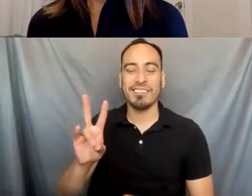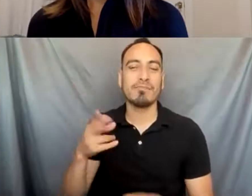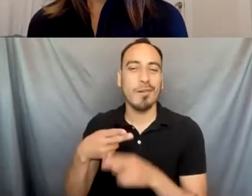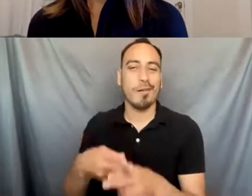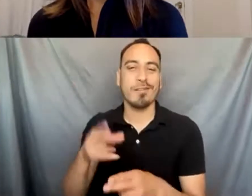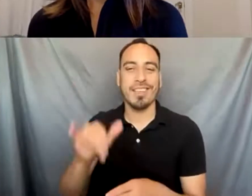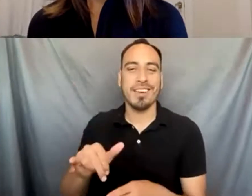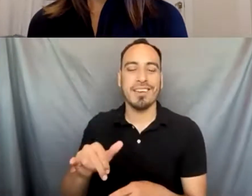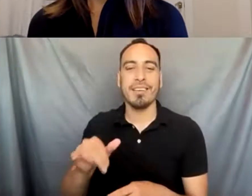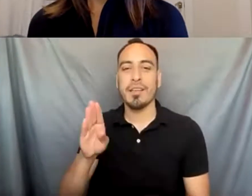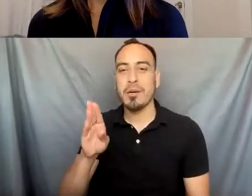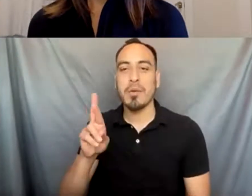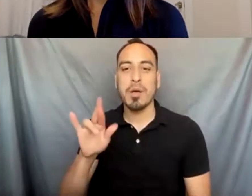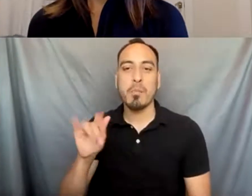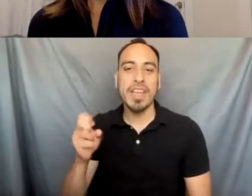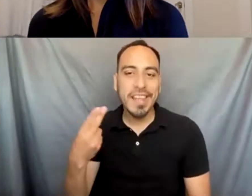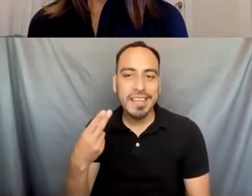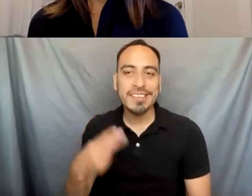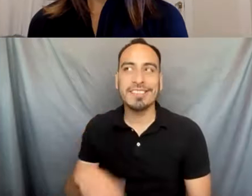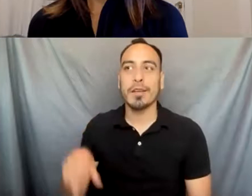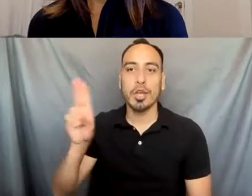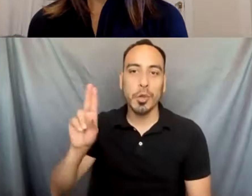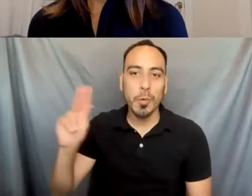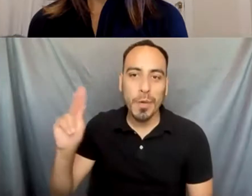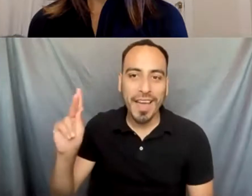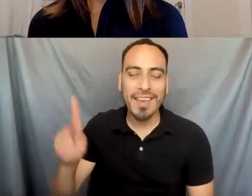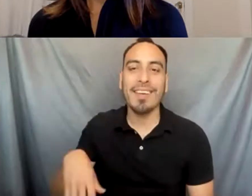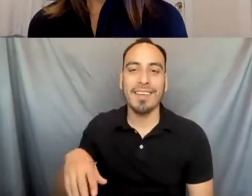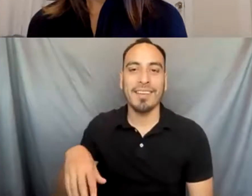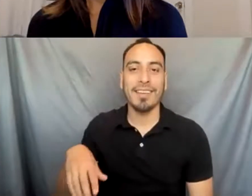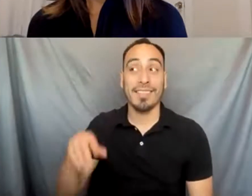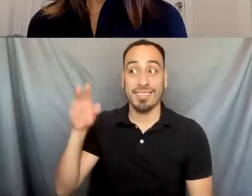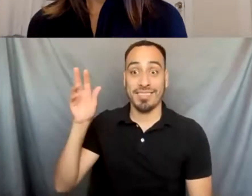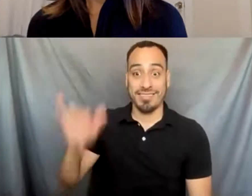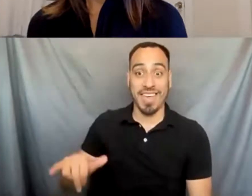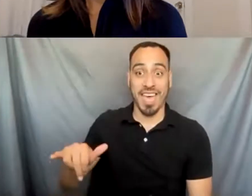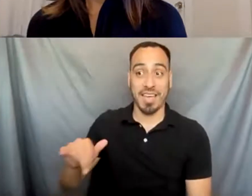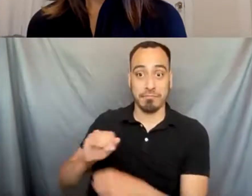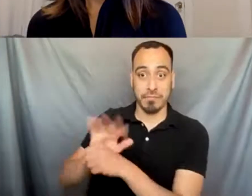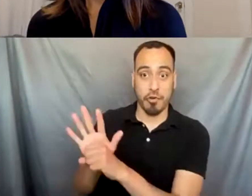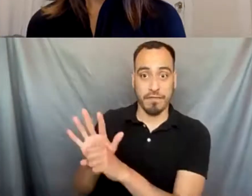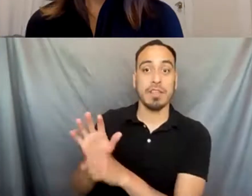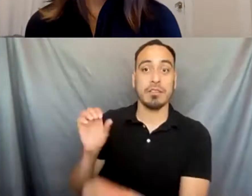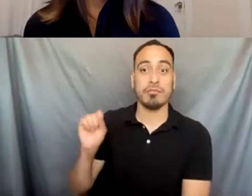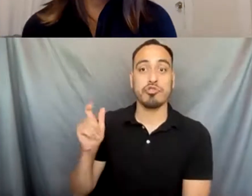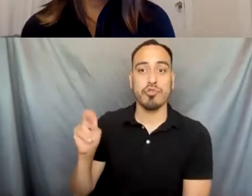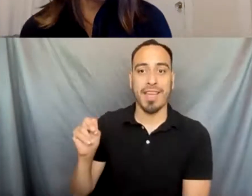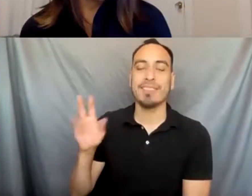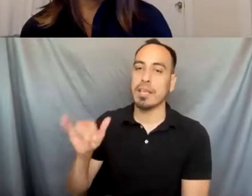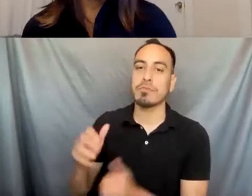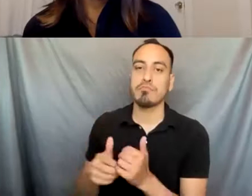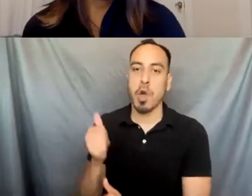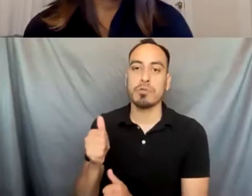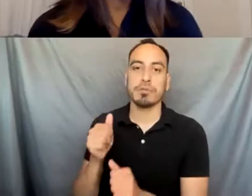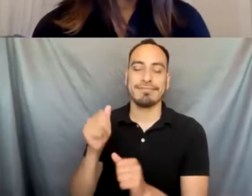British or United Kingdom variant, is now the predominant strain in the state of California.